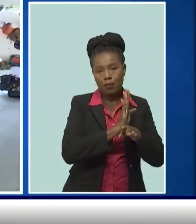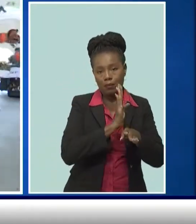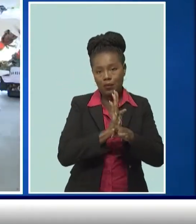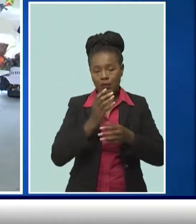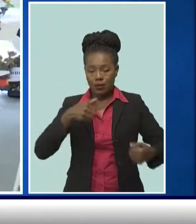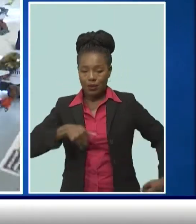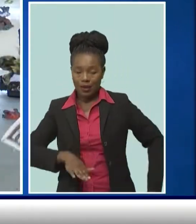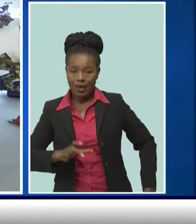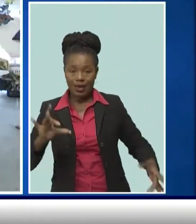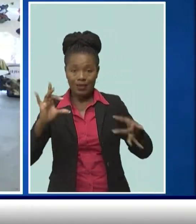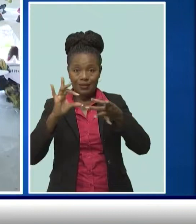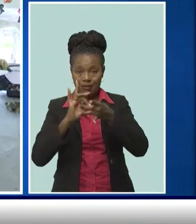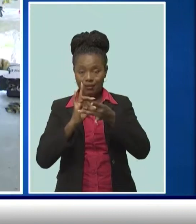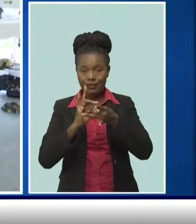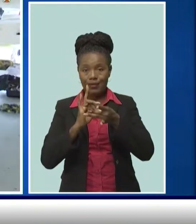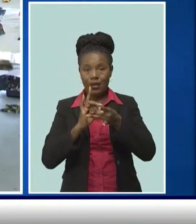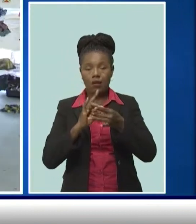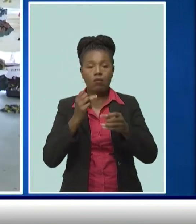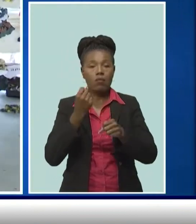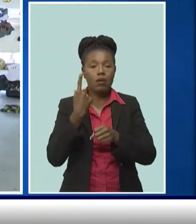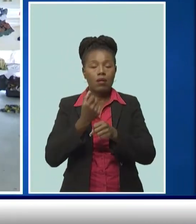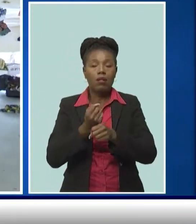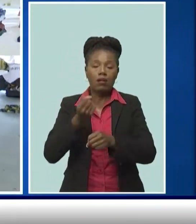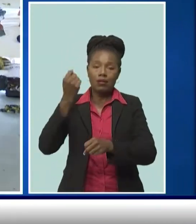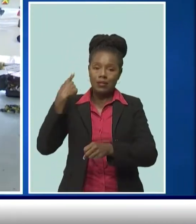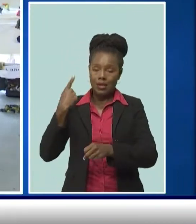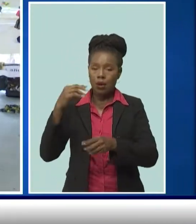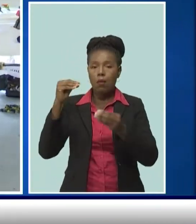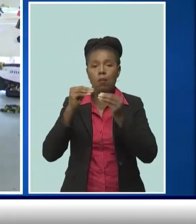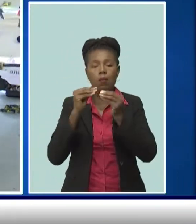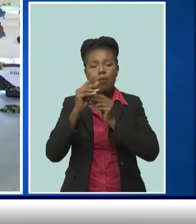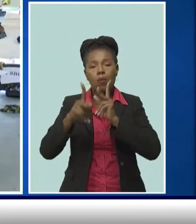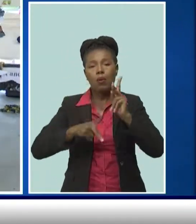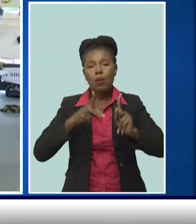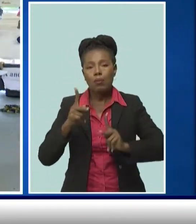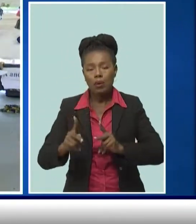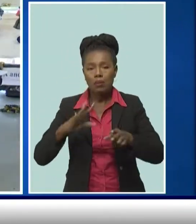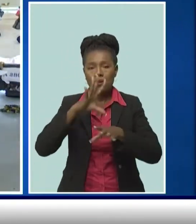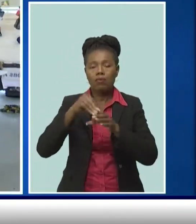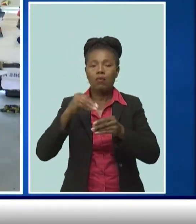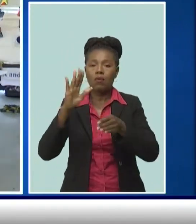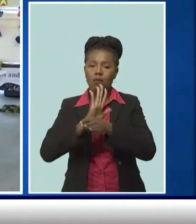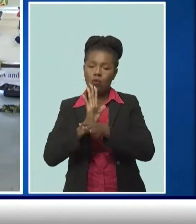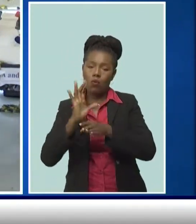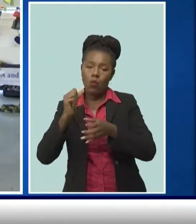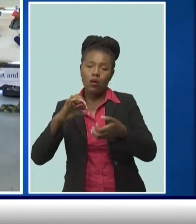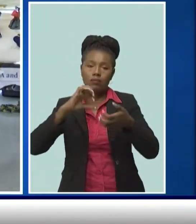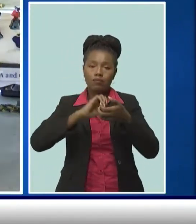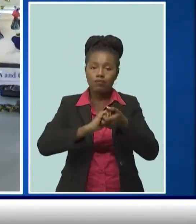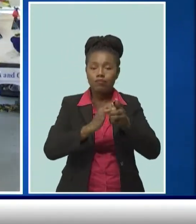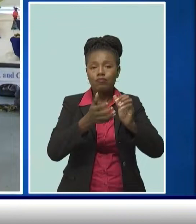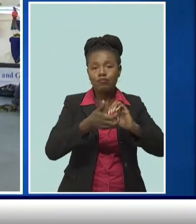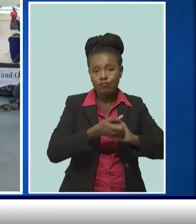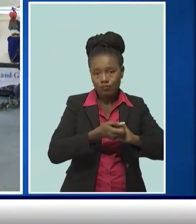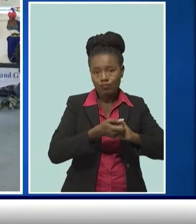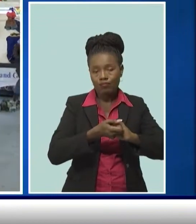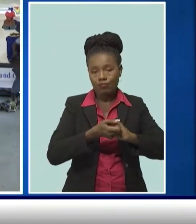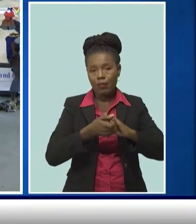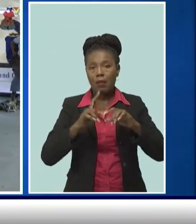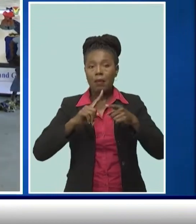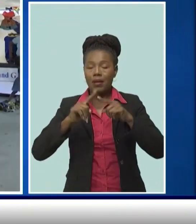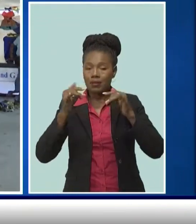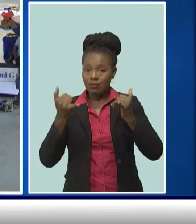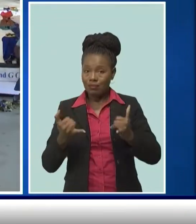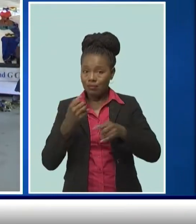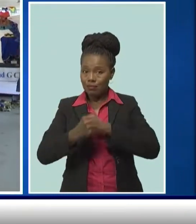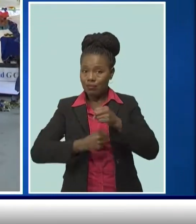Last year we had more persons into business looking to partner with persons not really displaying, but this year we have, I